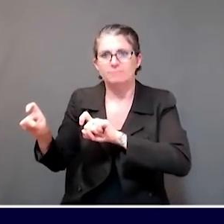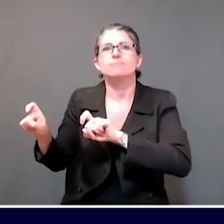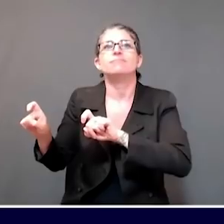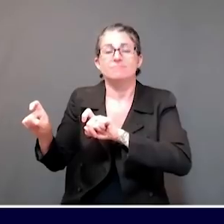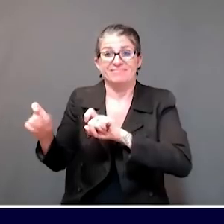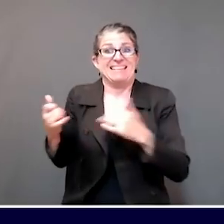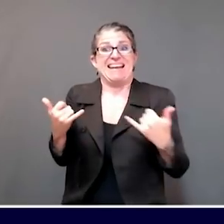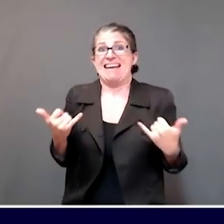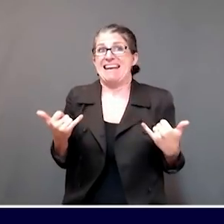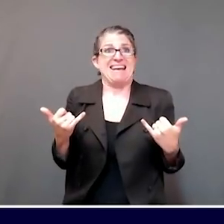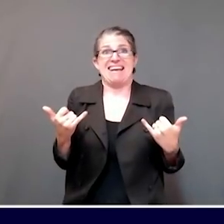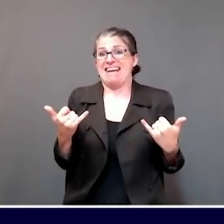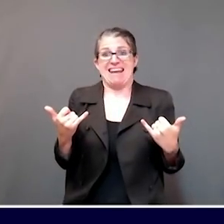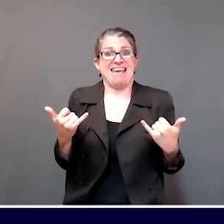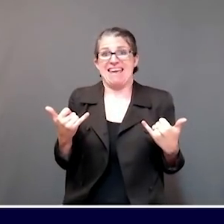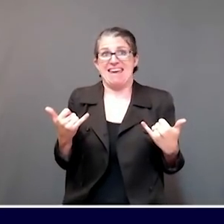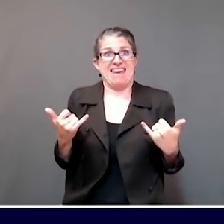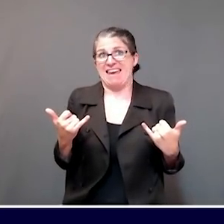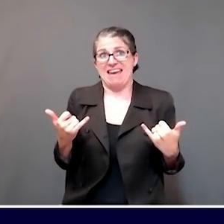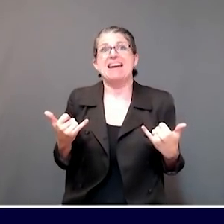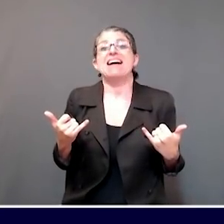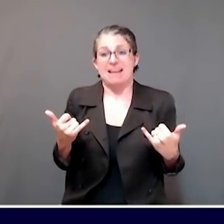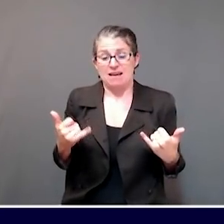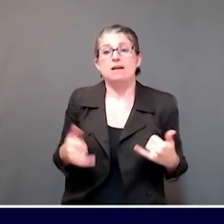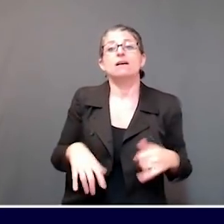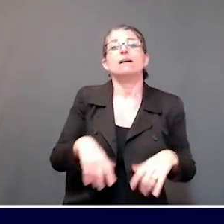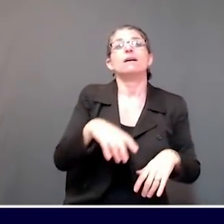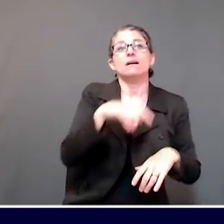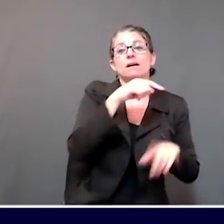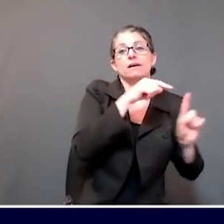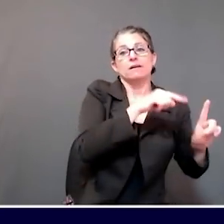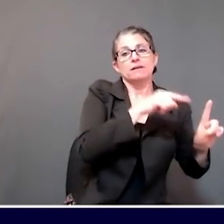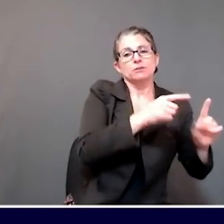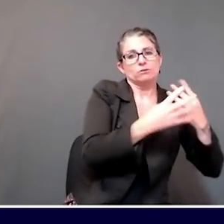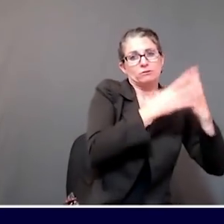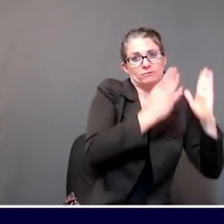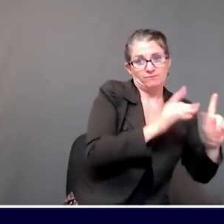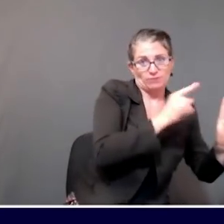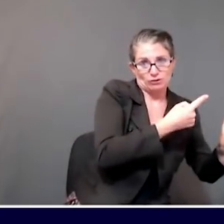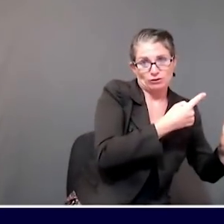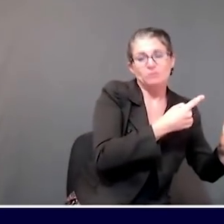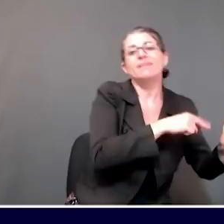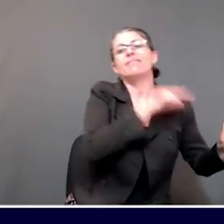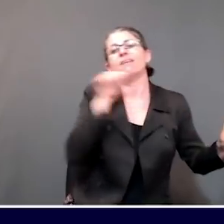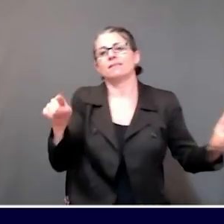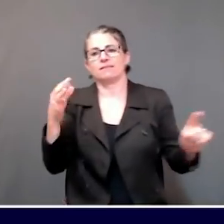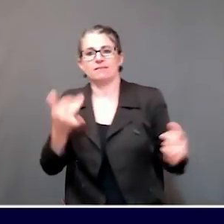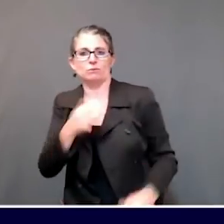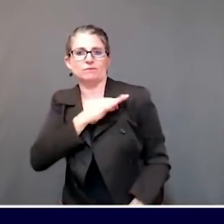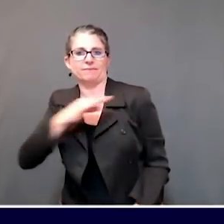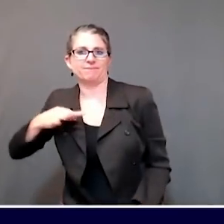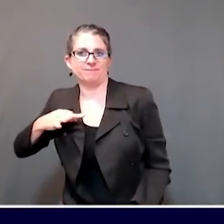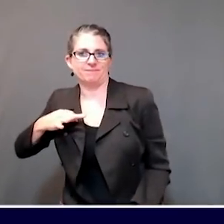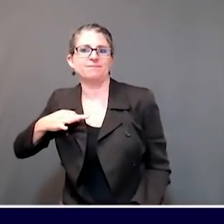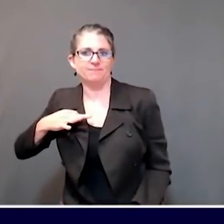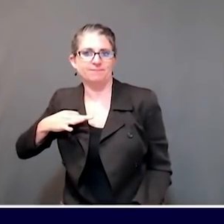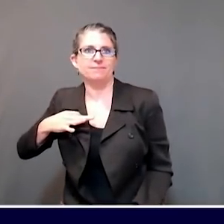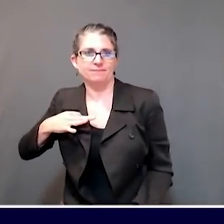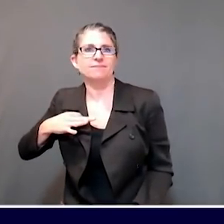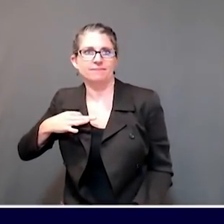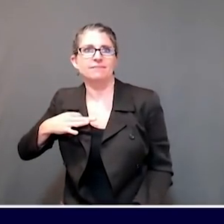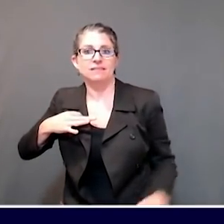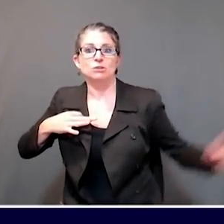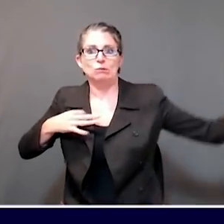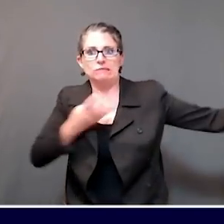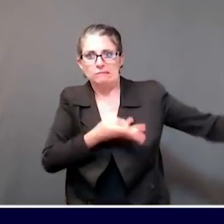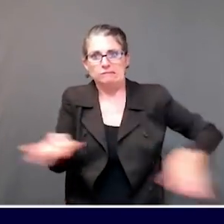all of the staff members as well. Those results should be available very soon. And as we conduct our investigation and we receive